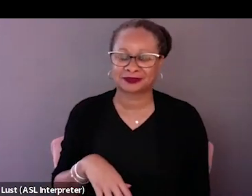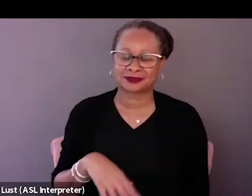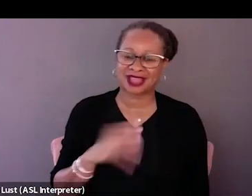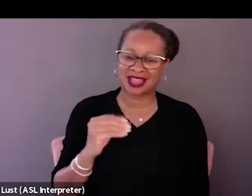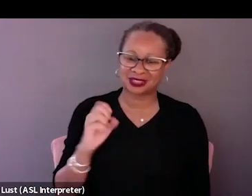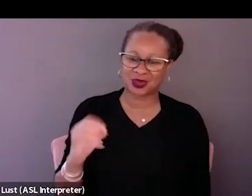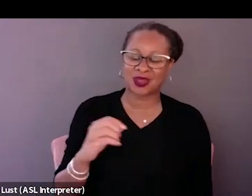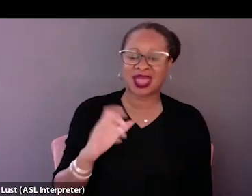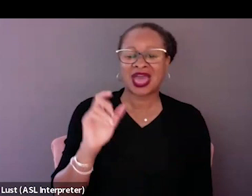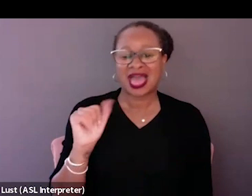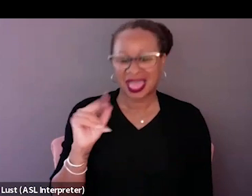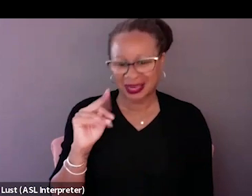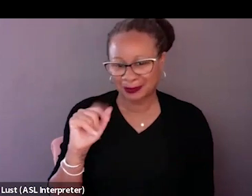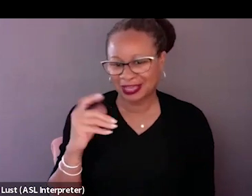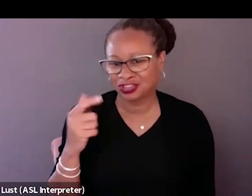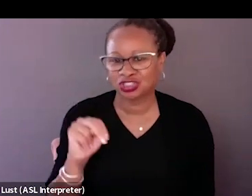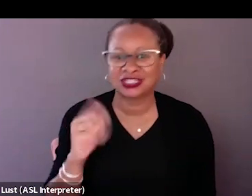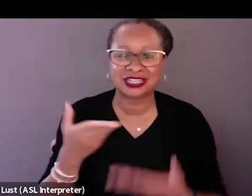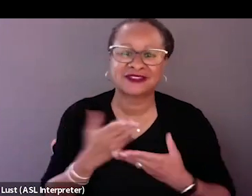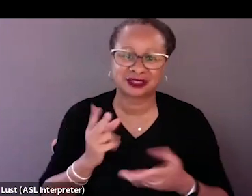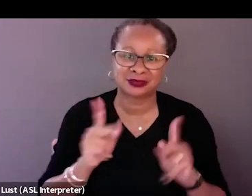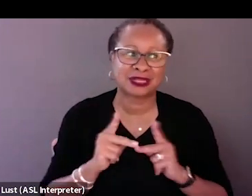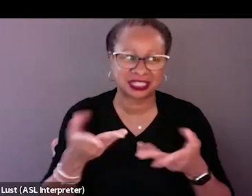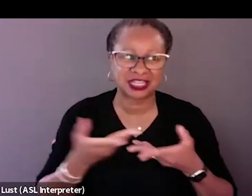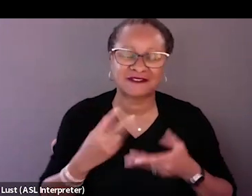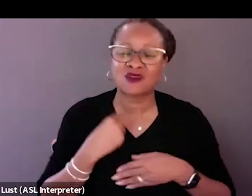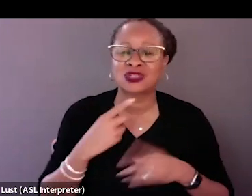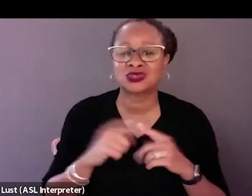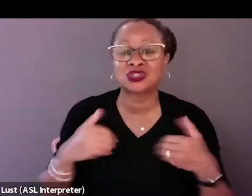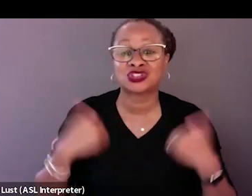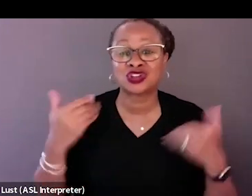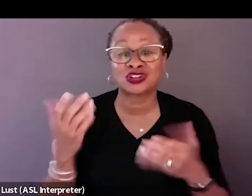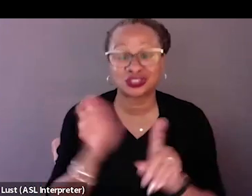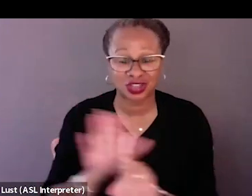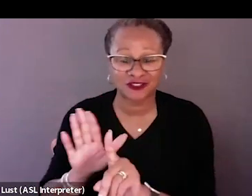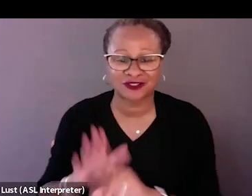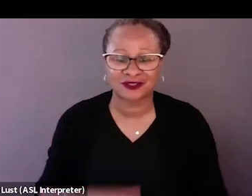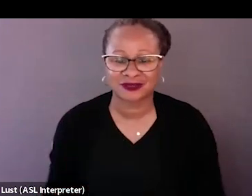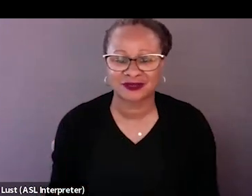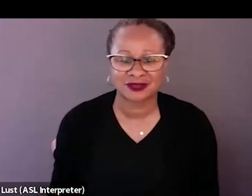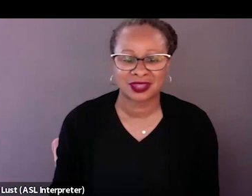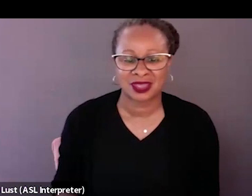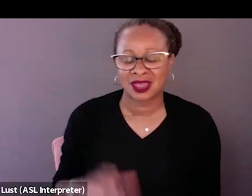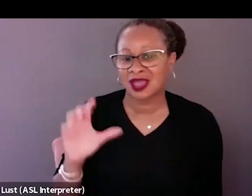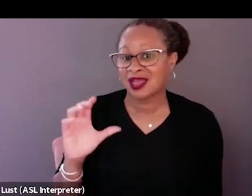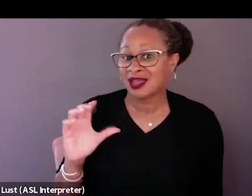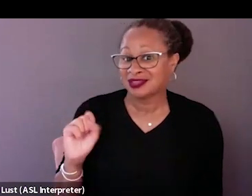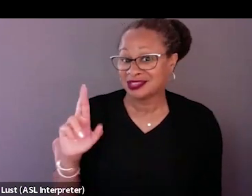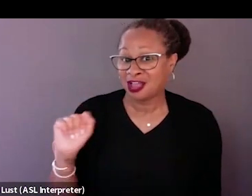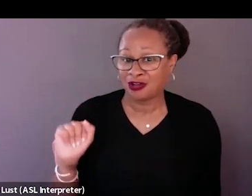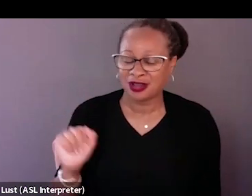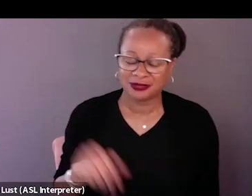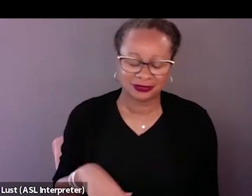the animation gives us a place to kind of to give voice to that younger self. Oh, it's so beautifully done with